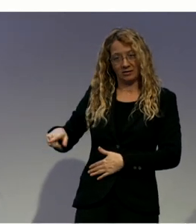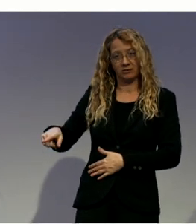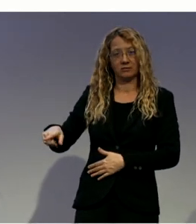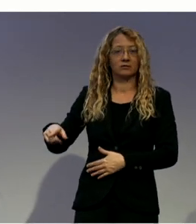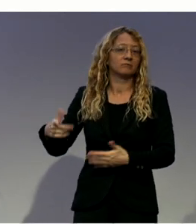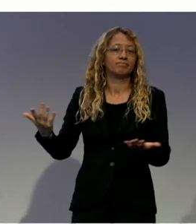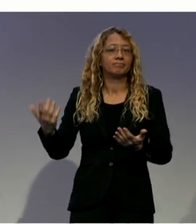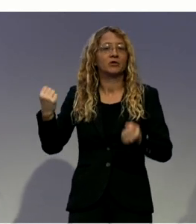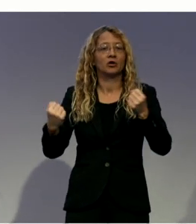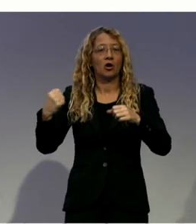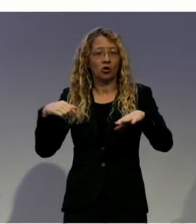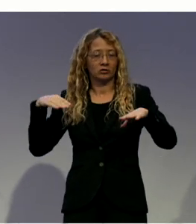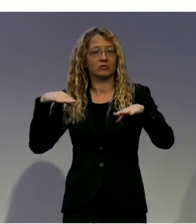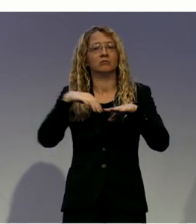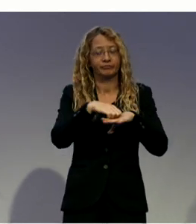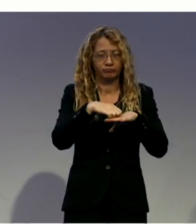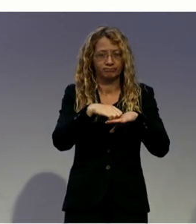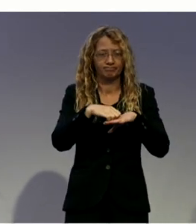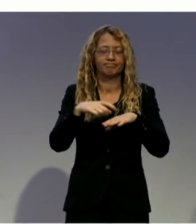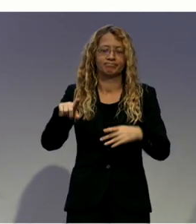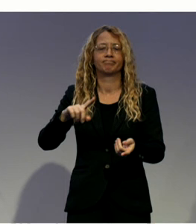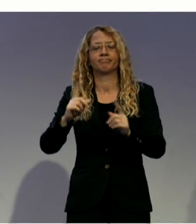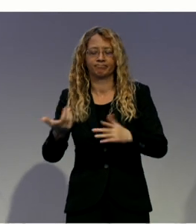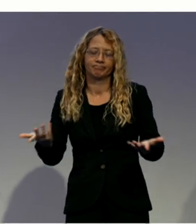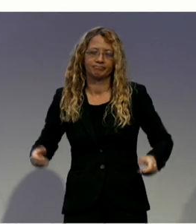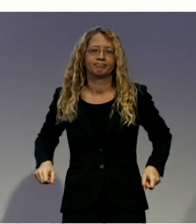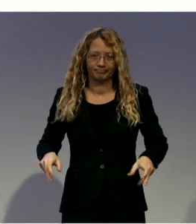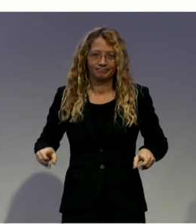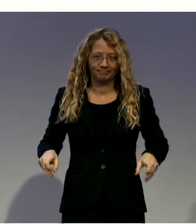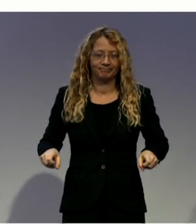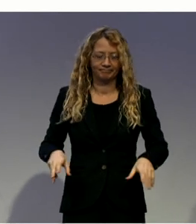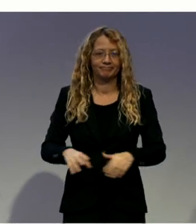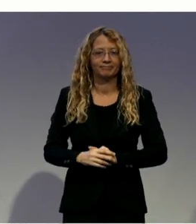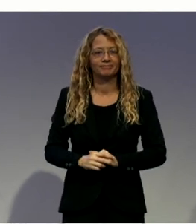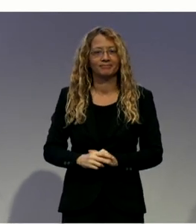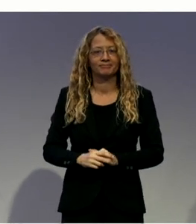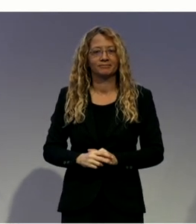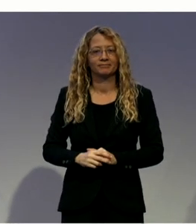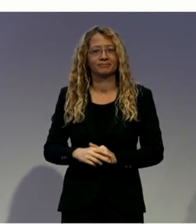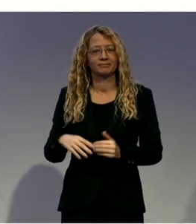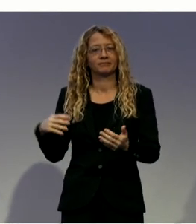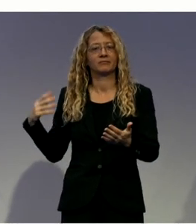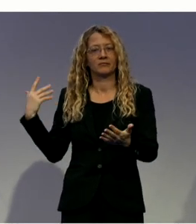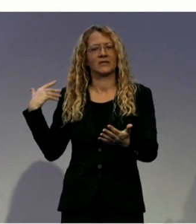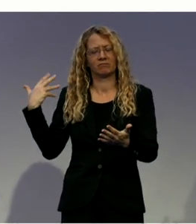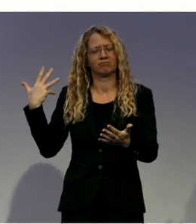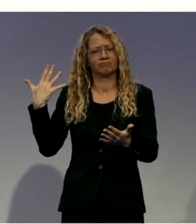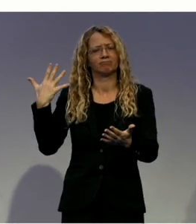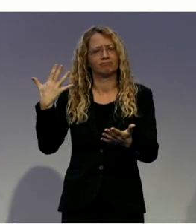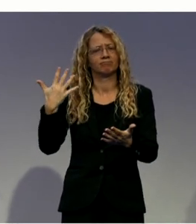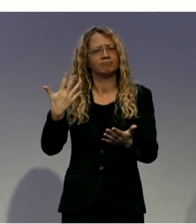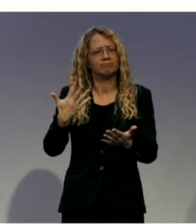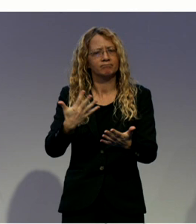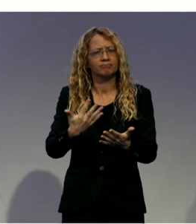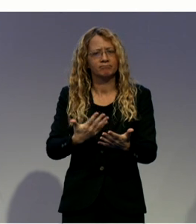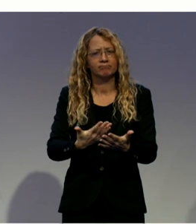a wheelchair user. And since that day, we dedicated our lives and